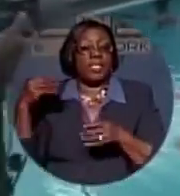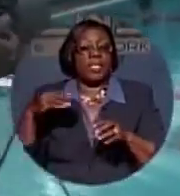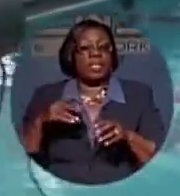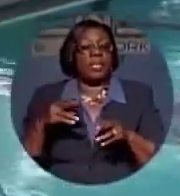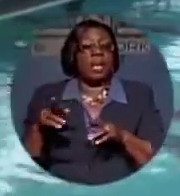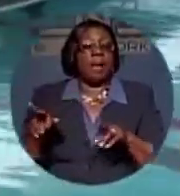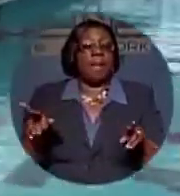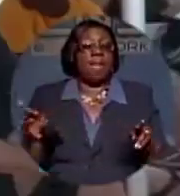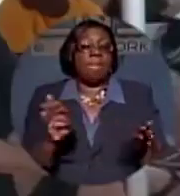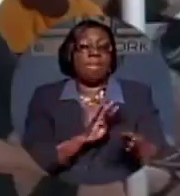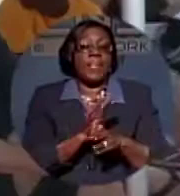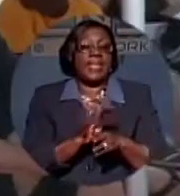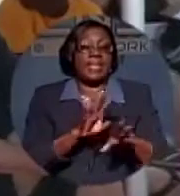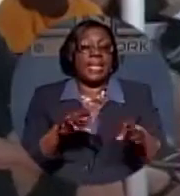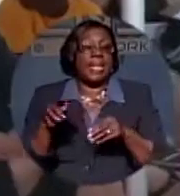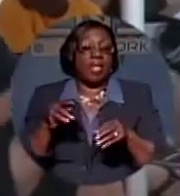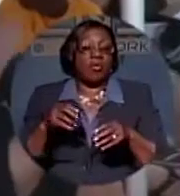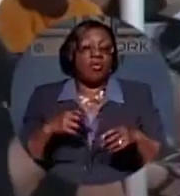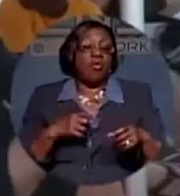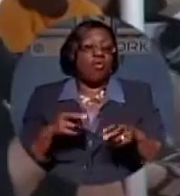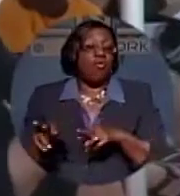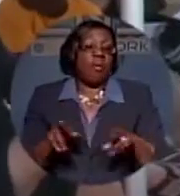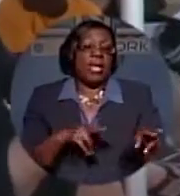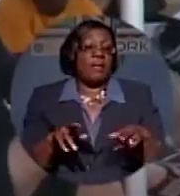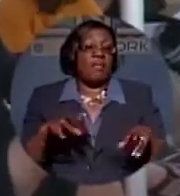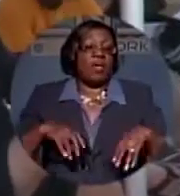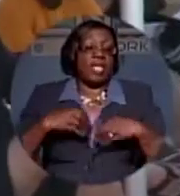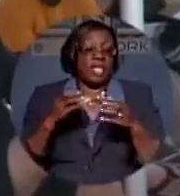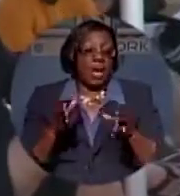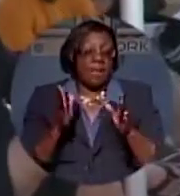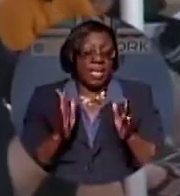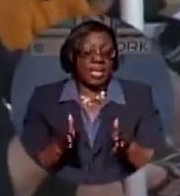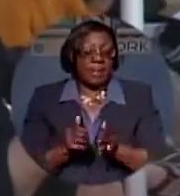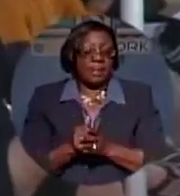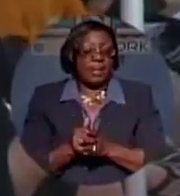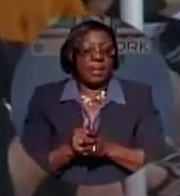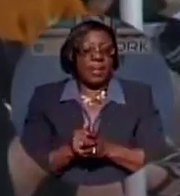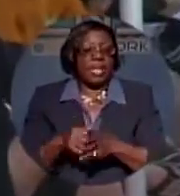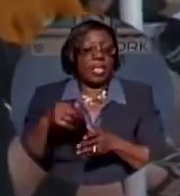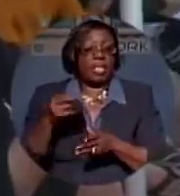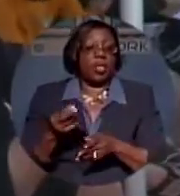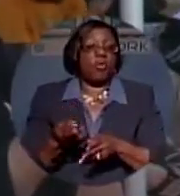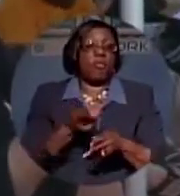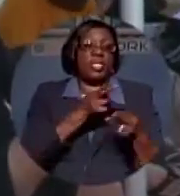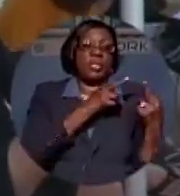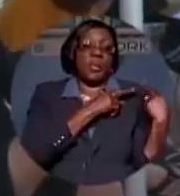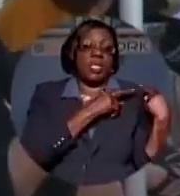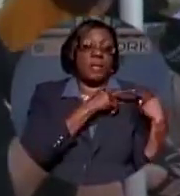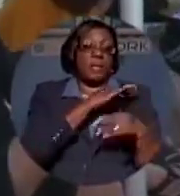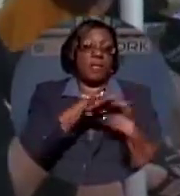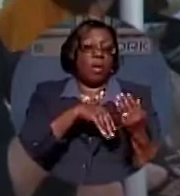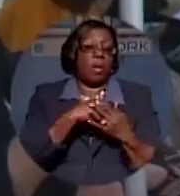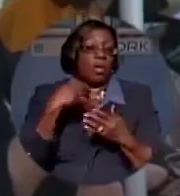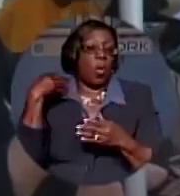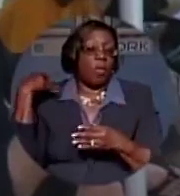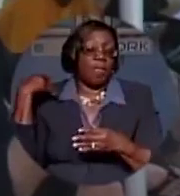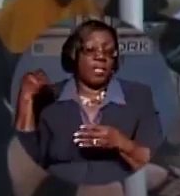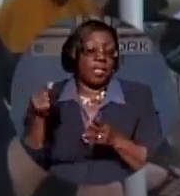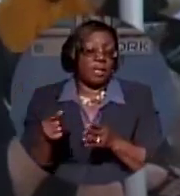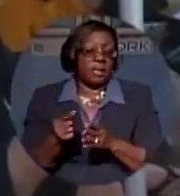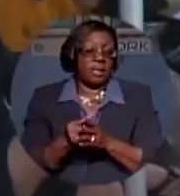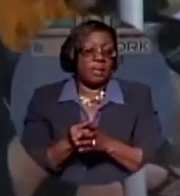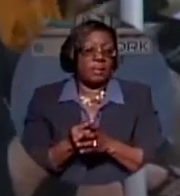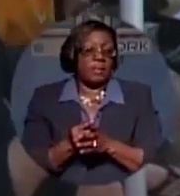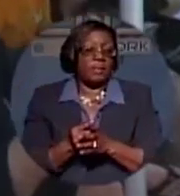the championships. Mansa Roberts, technical officials with responsibility for all officials, instructing the volunteers on what is